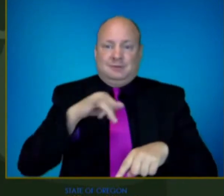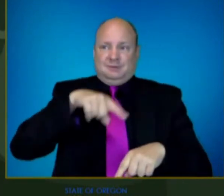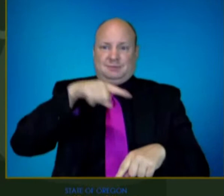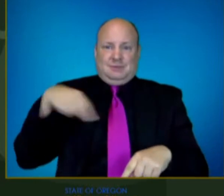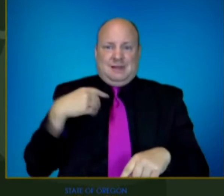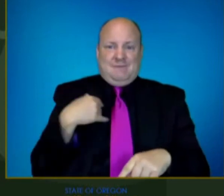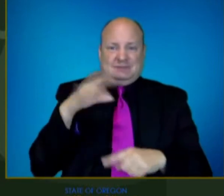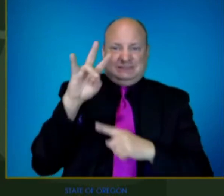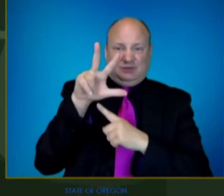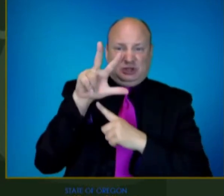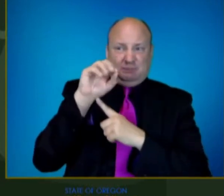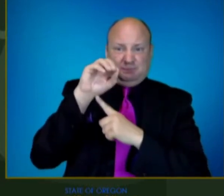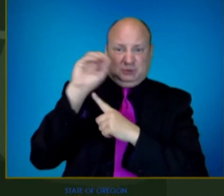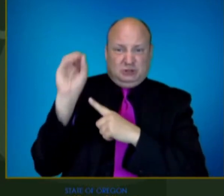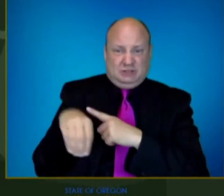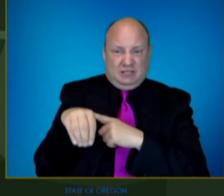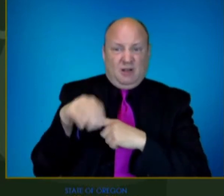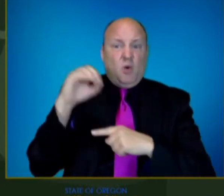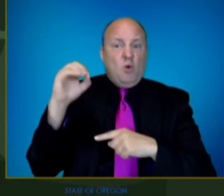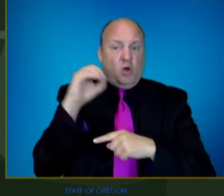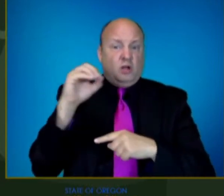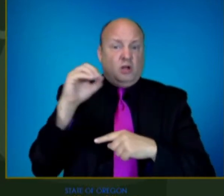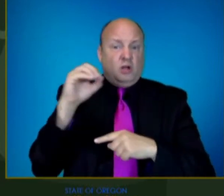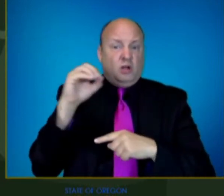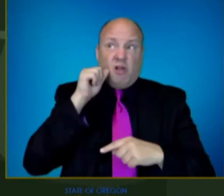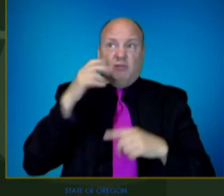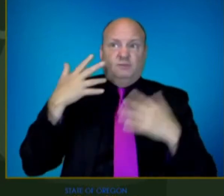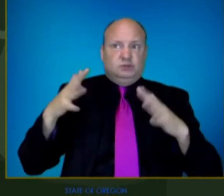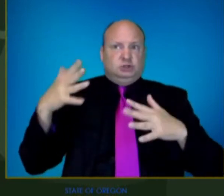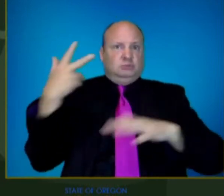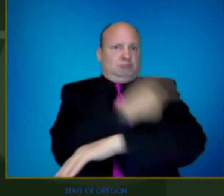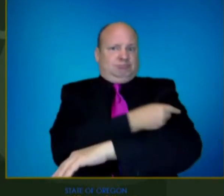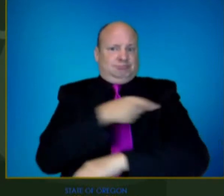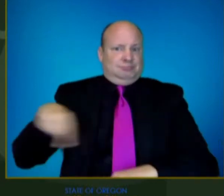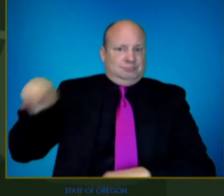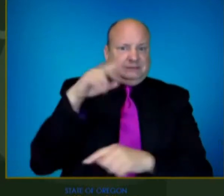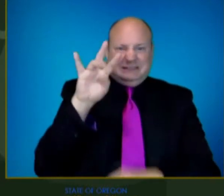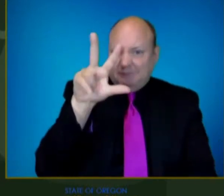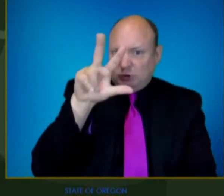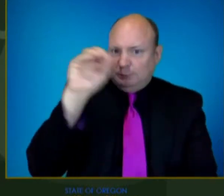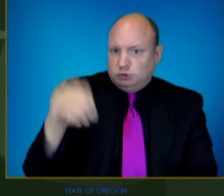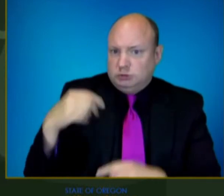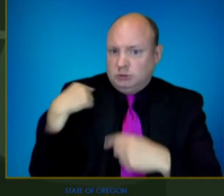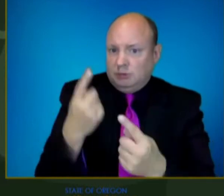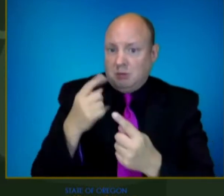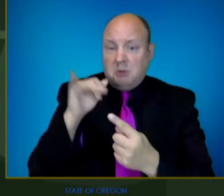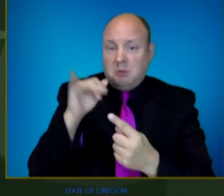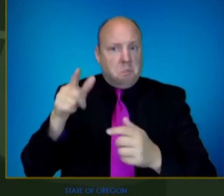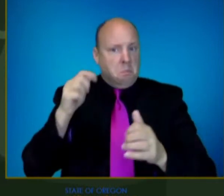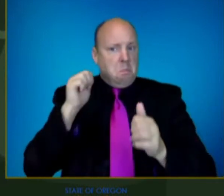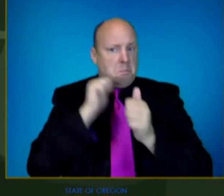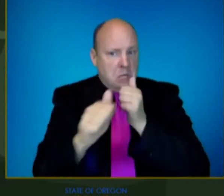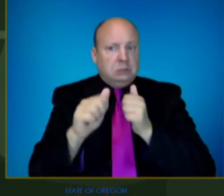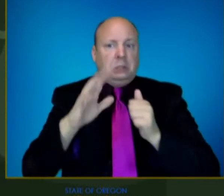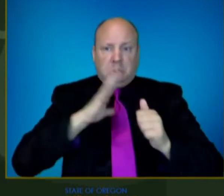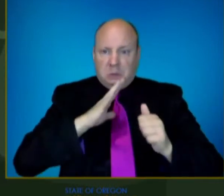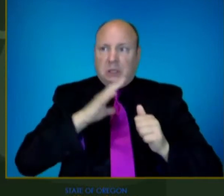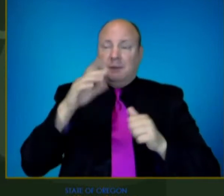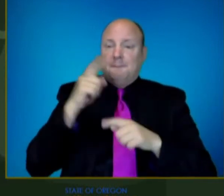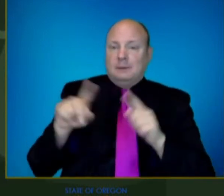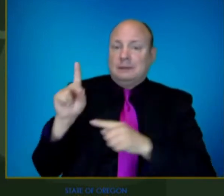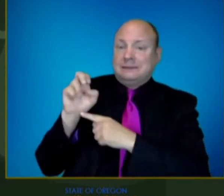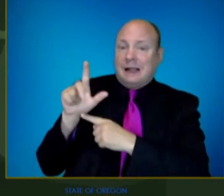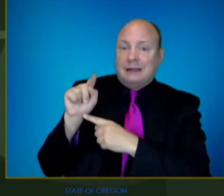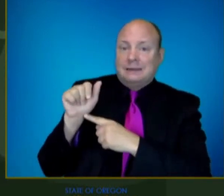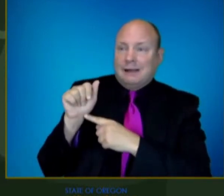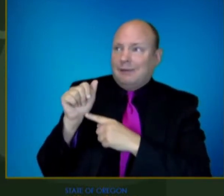Oregon's adults are vaccinated. The harsh reality is that Delta is a different virus. It